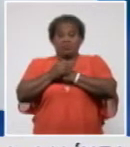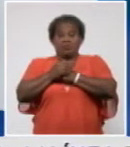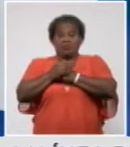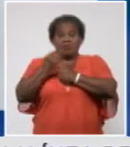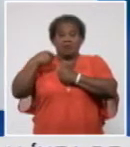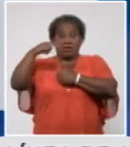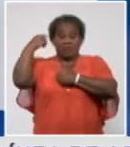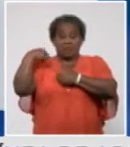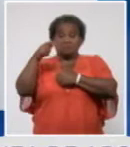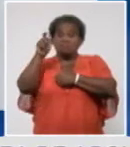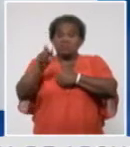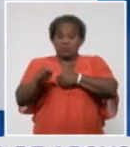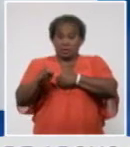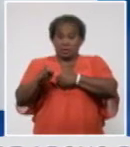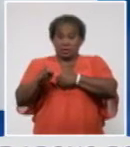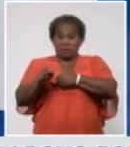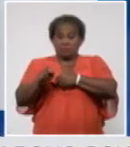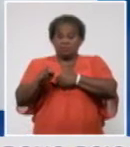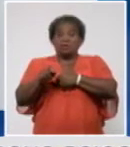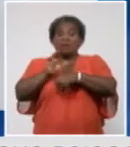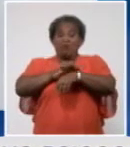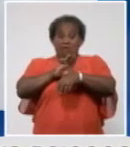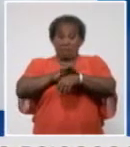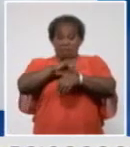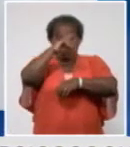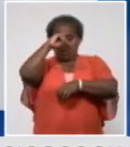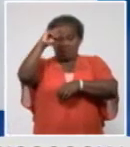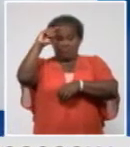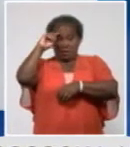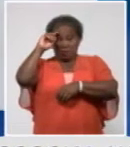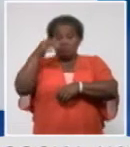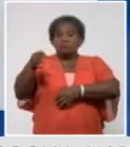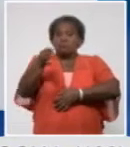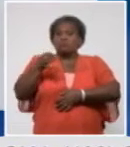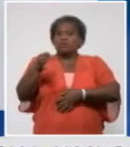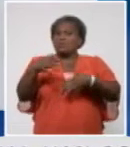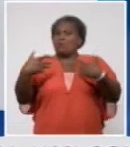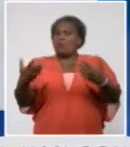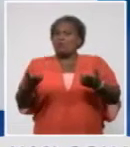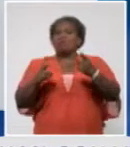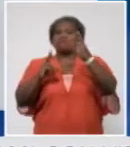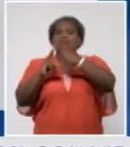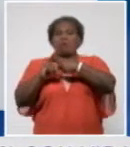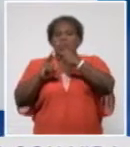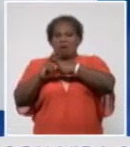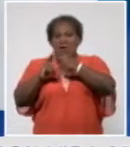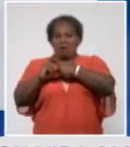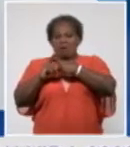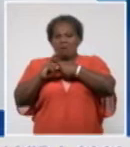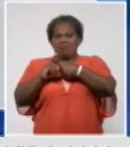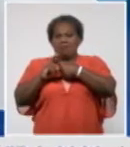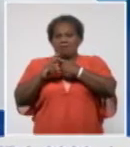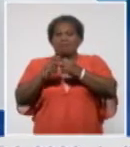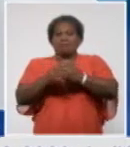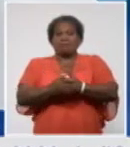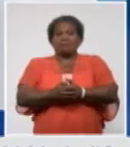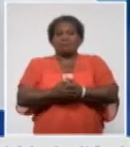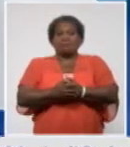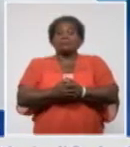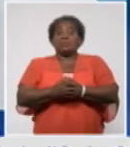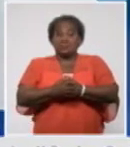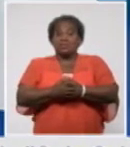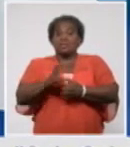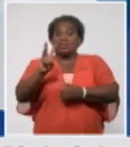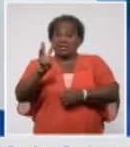Ávila belong 9 to Venezuela, 5 to Majagua, and 1 case each to